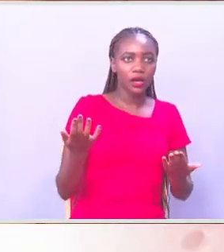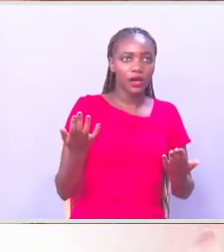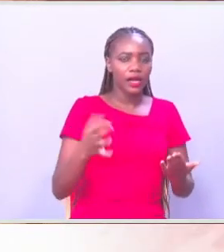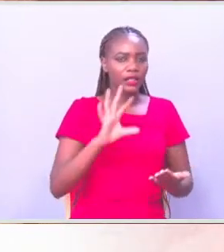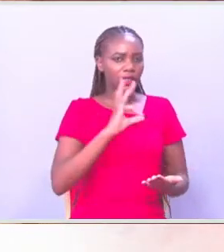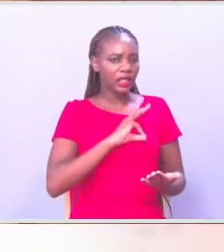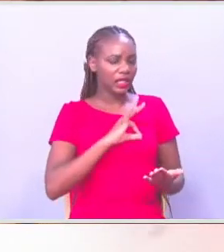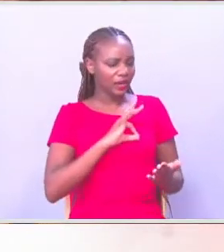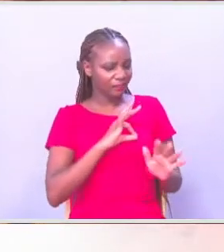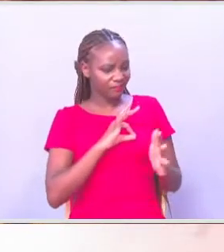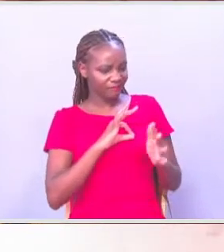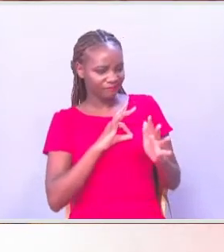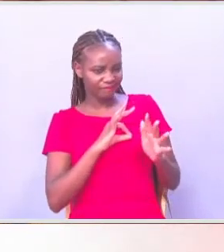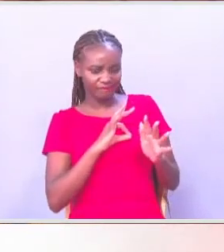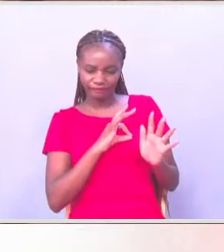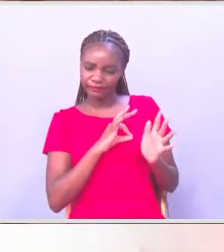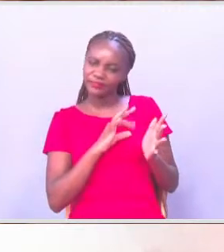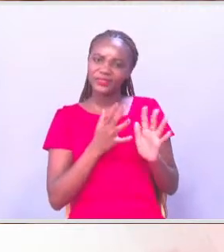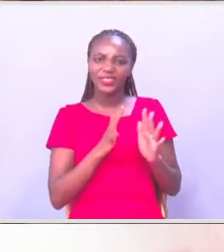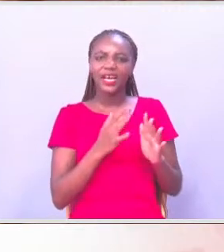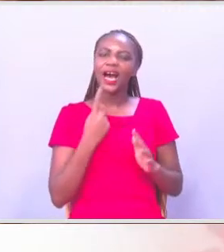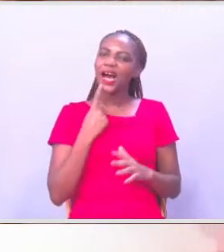Mshahara ulikuwa shilingi